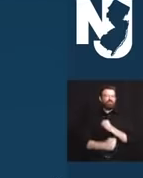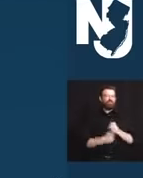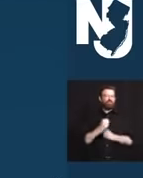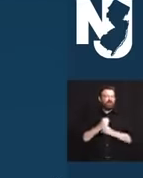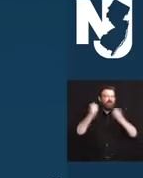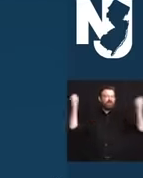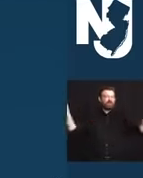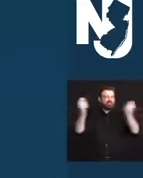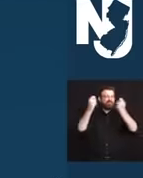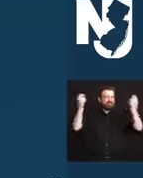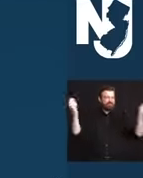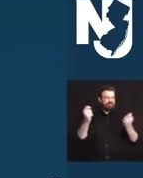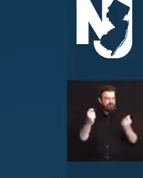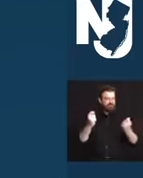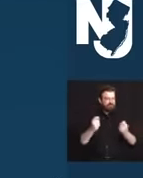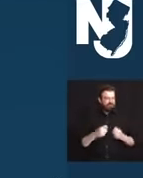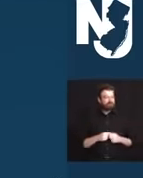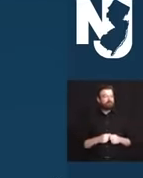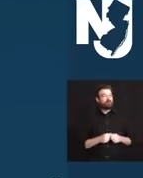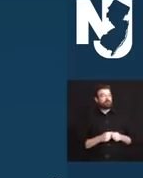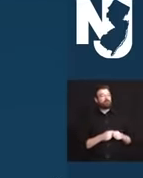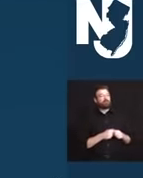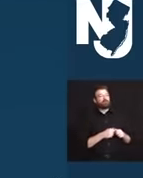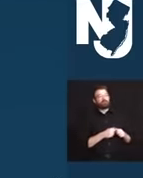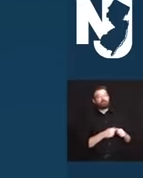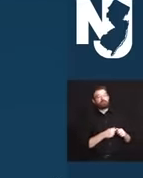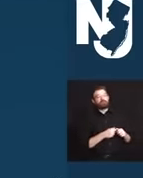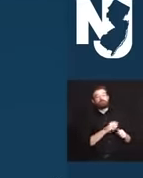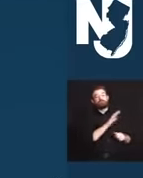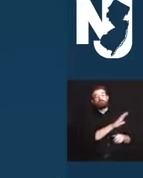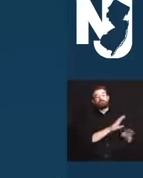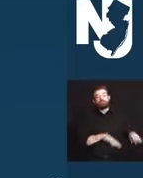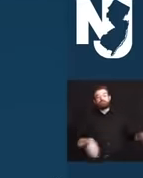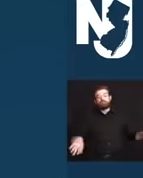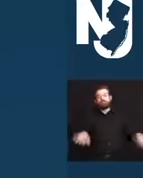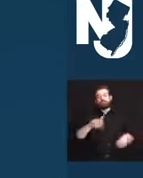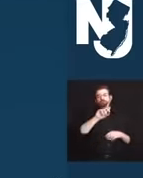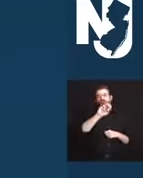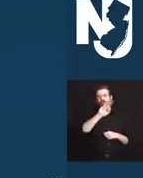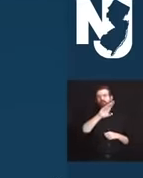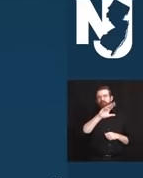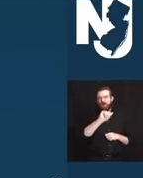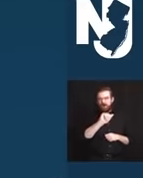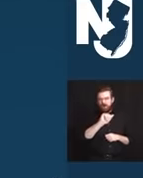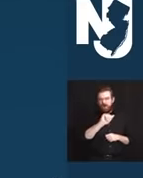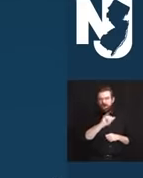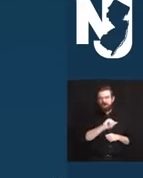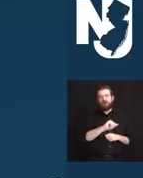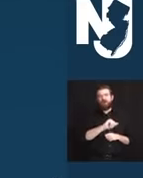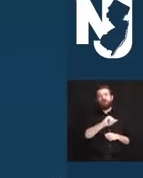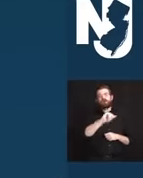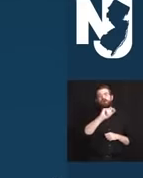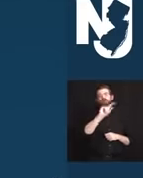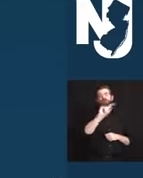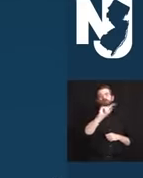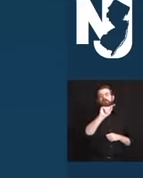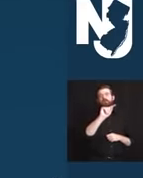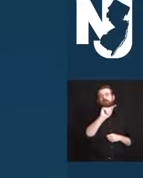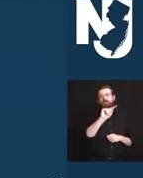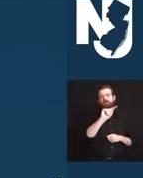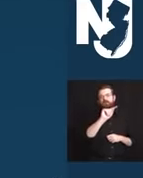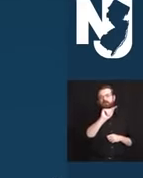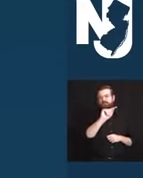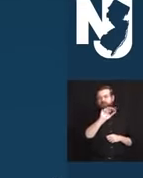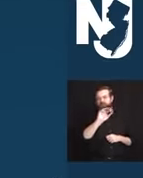and Ulysses, and his children, Deborah, Tanisha, by the way, who's expecting twins, Kevin, Aisha, and Gerald,